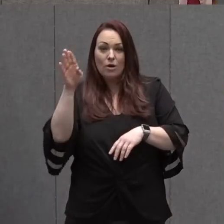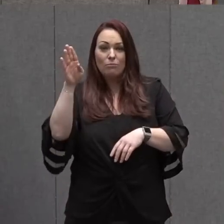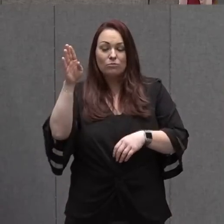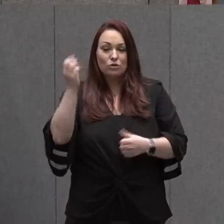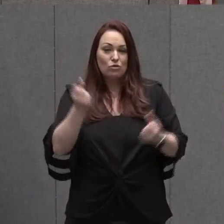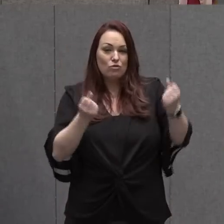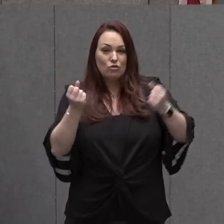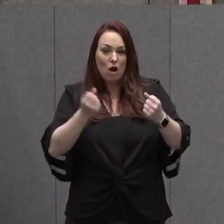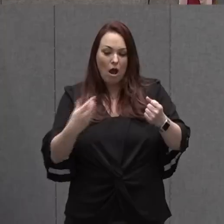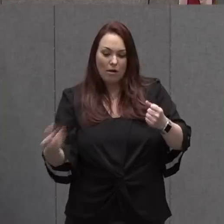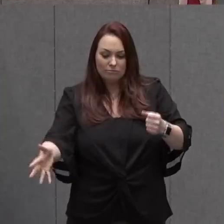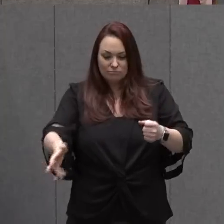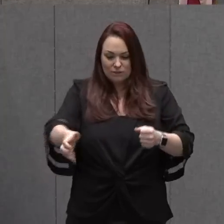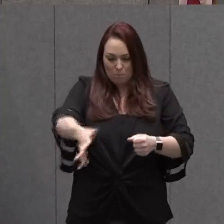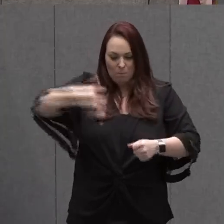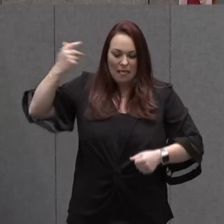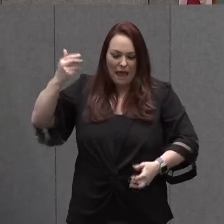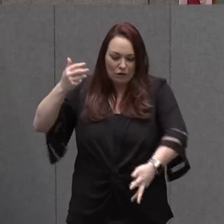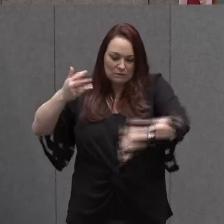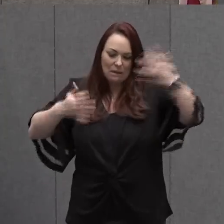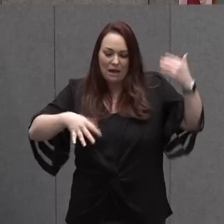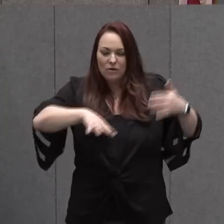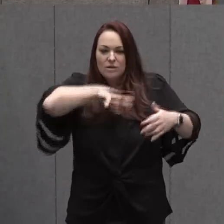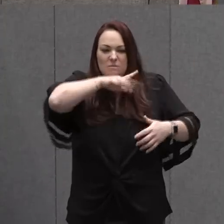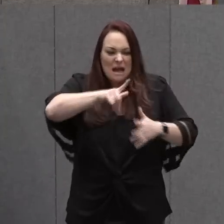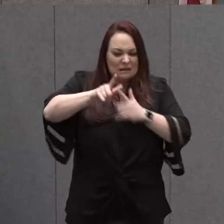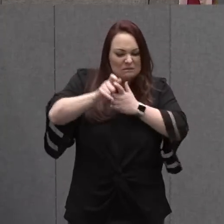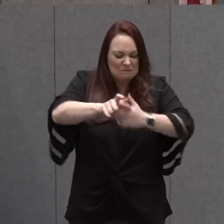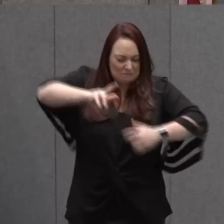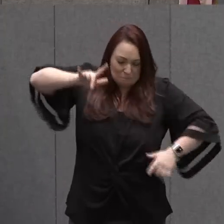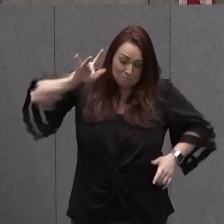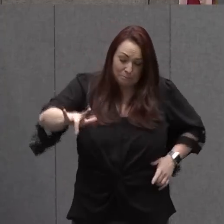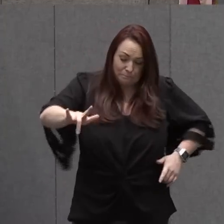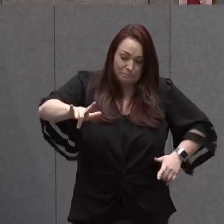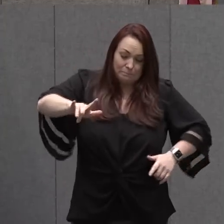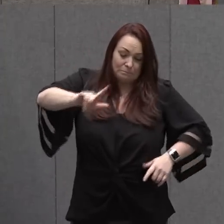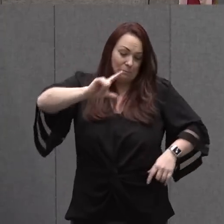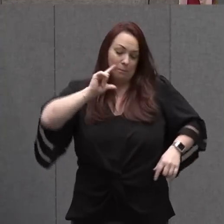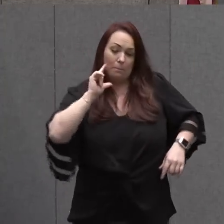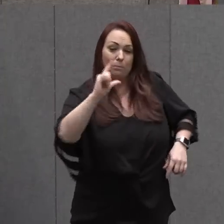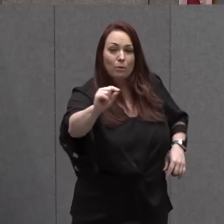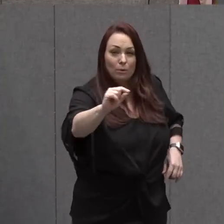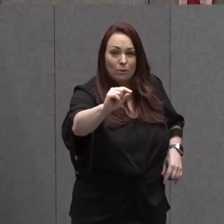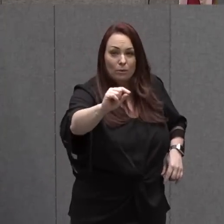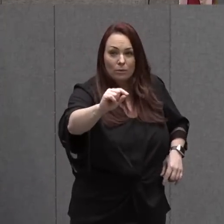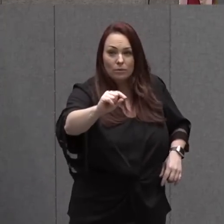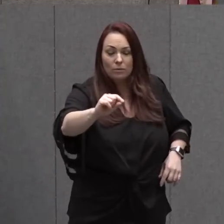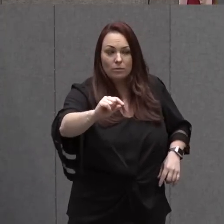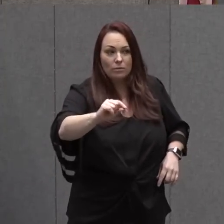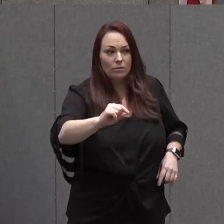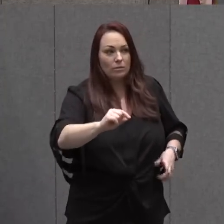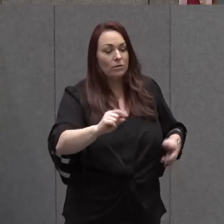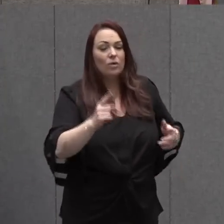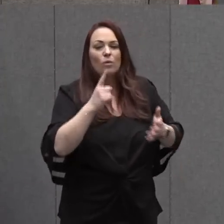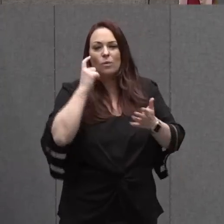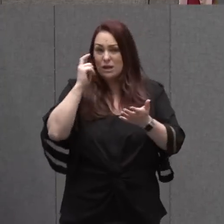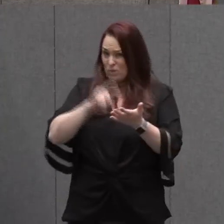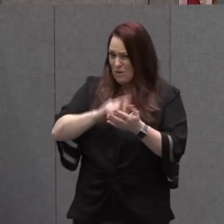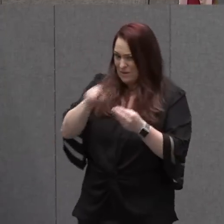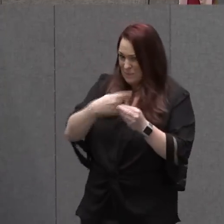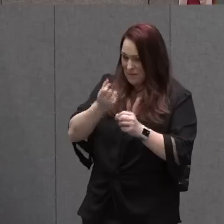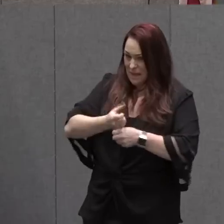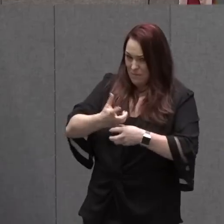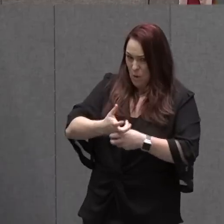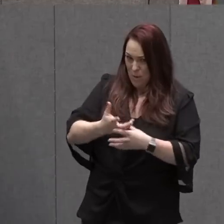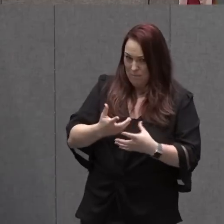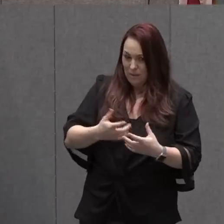mud speeding down the road. What do you notice about that poem? Well, it kind of sounds like the red wheelbarrow,